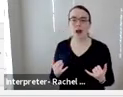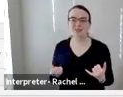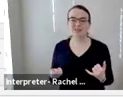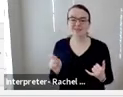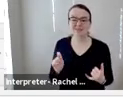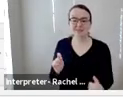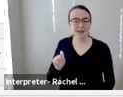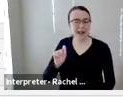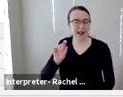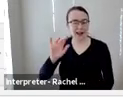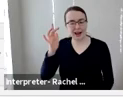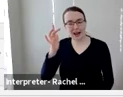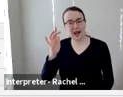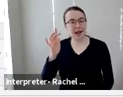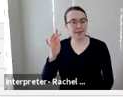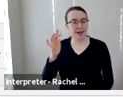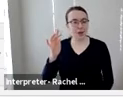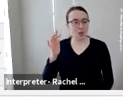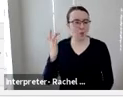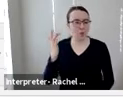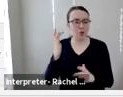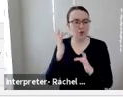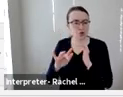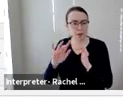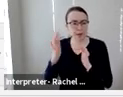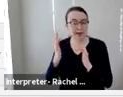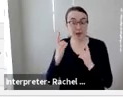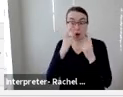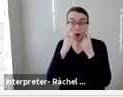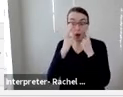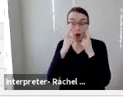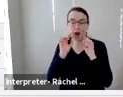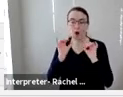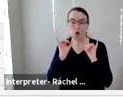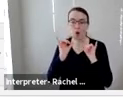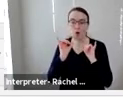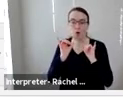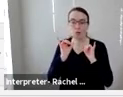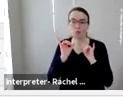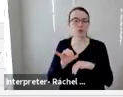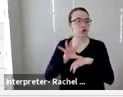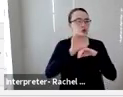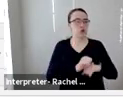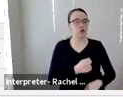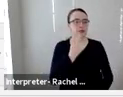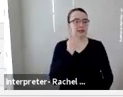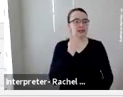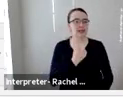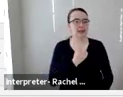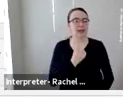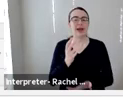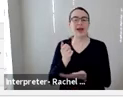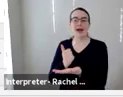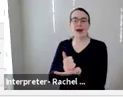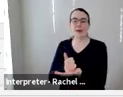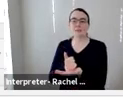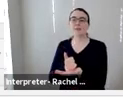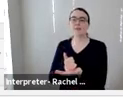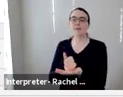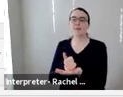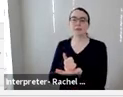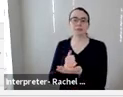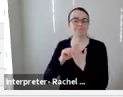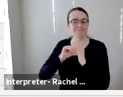those crisp highlights, your eye is used to seeing those. And it helps pull out the